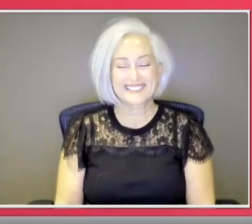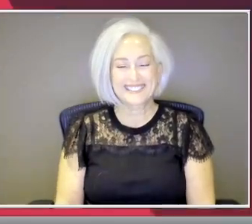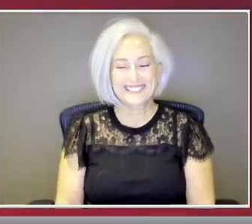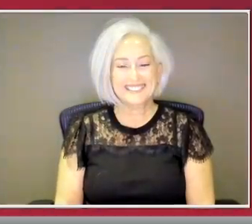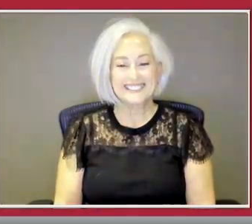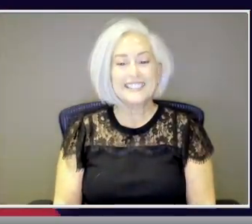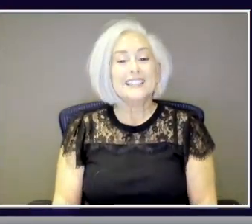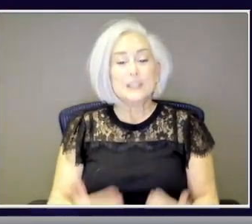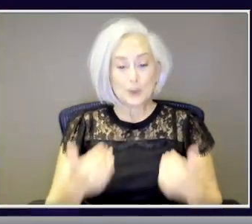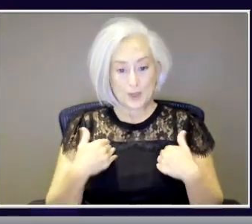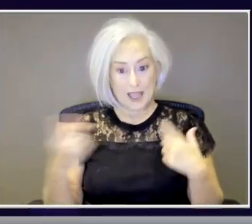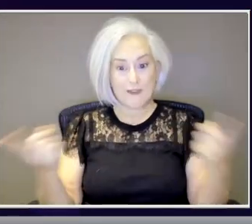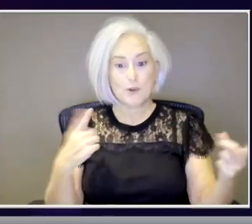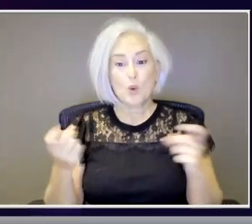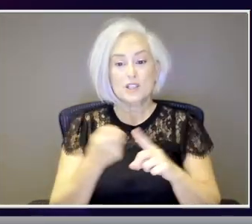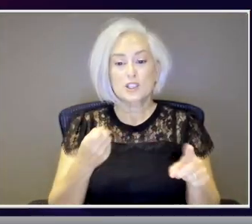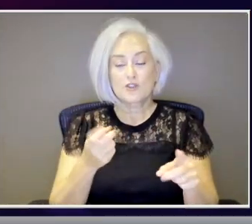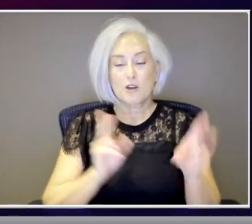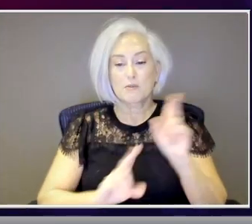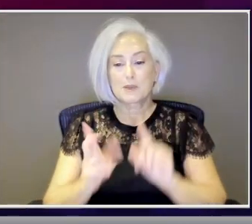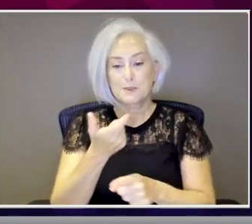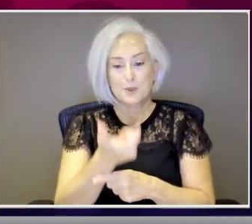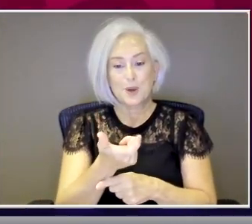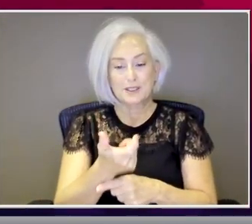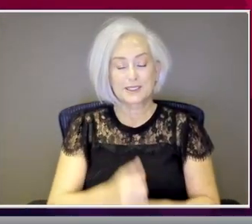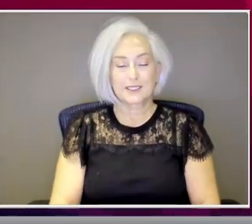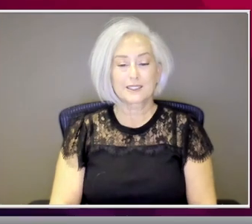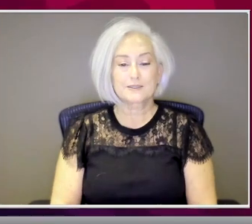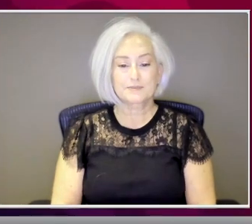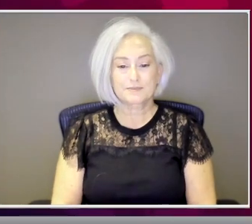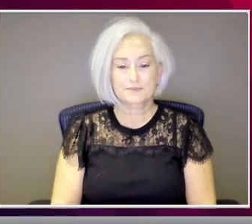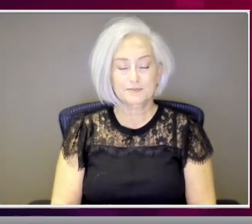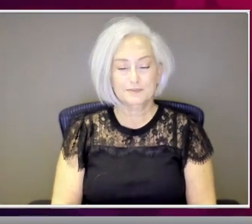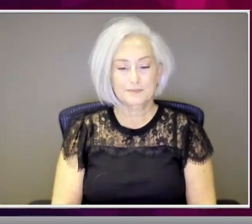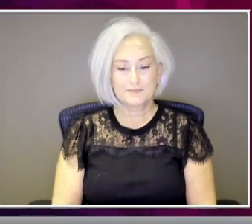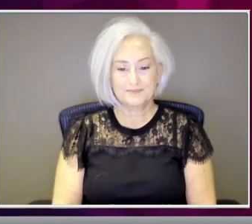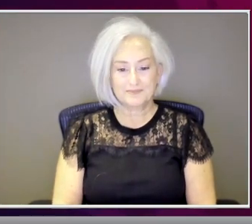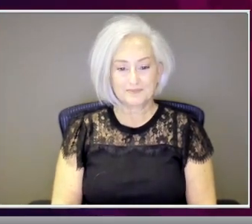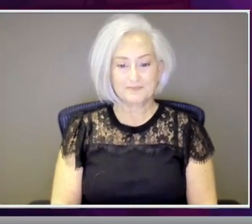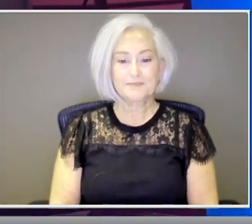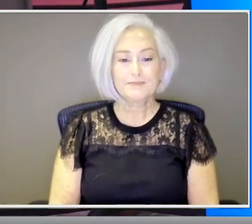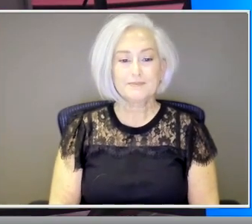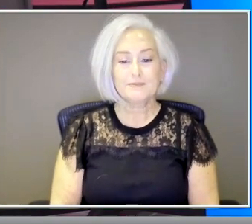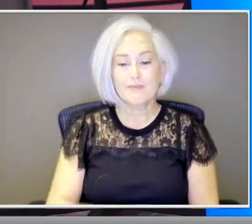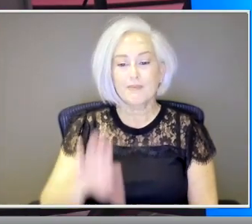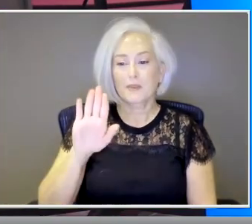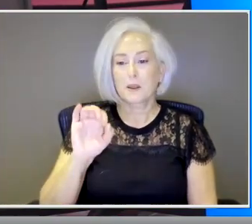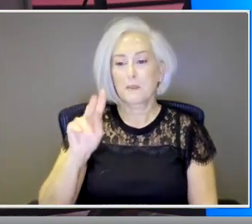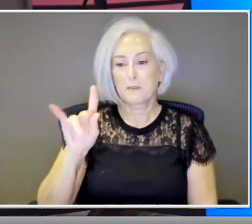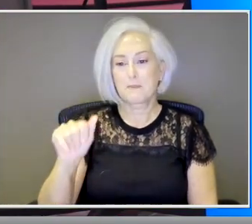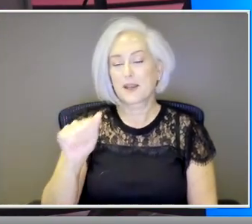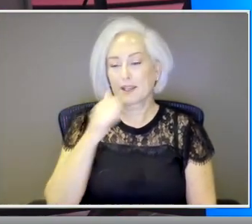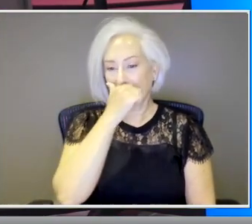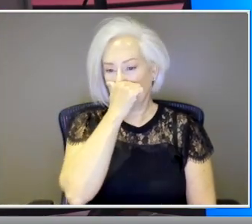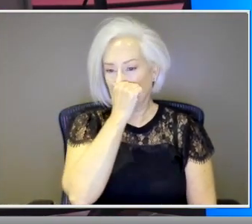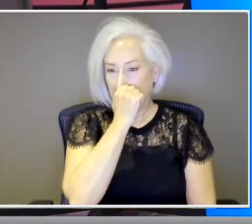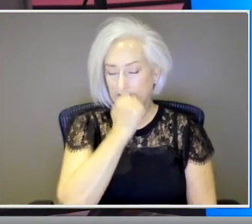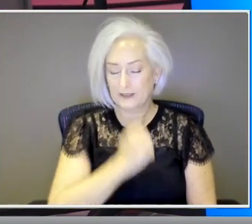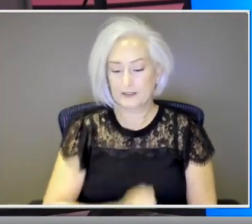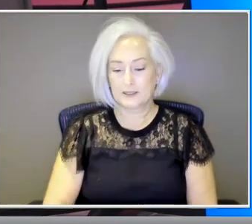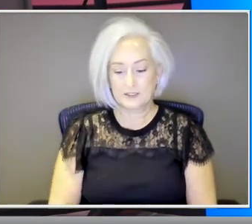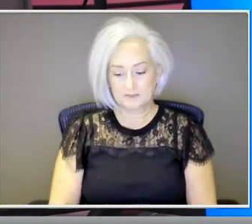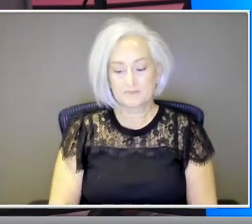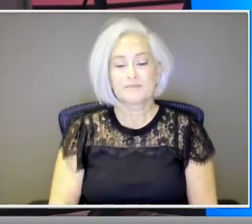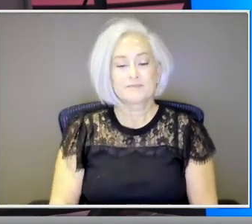questions coming in from our viewers, so I want to get to those right away. Becca has a great one. This is right along the lines of what a lot of people